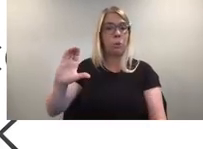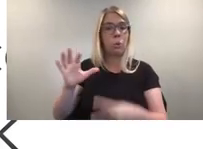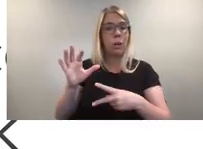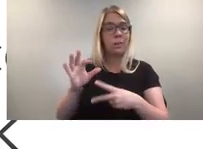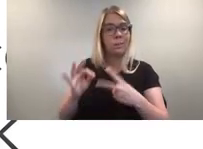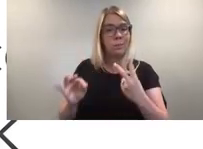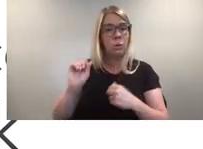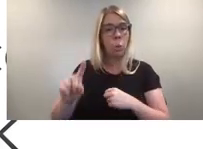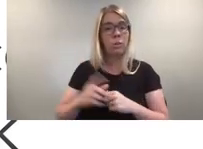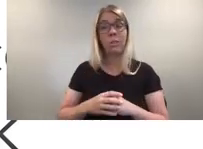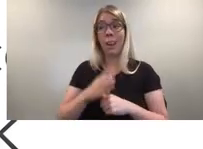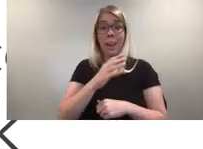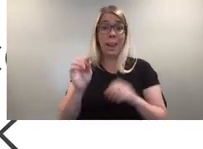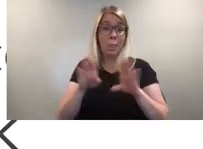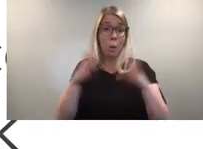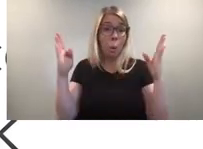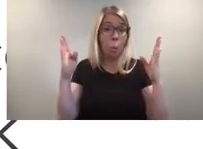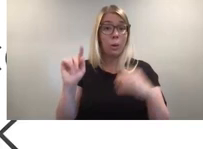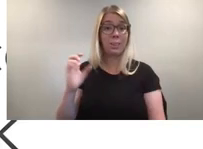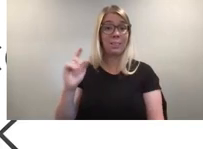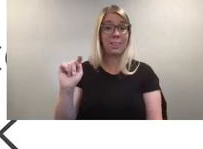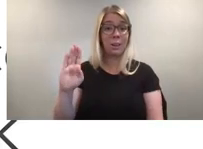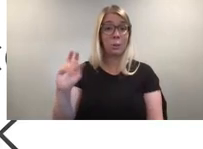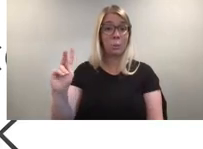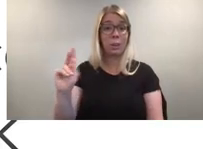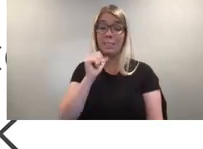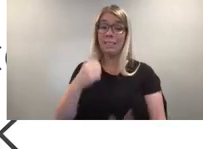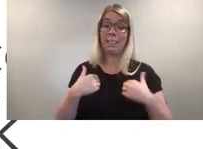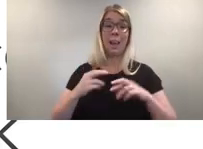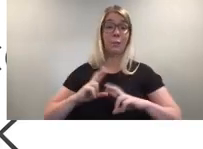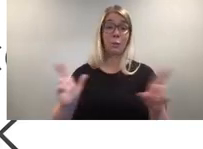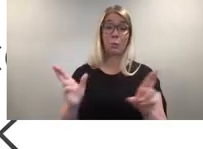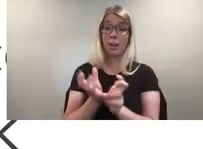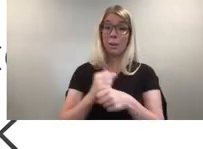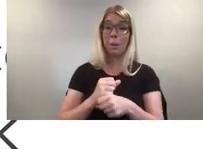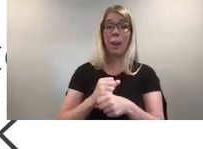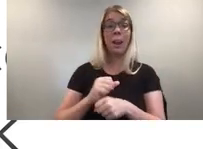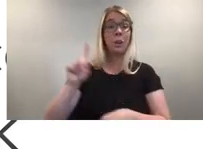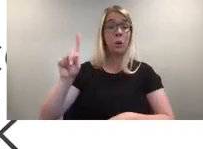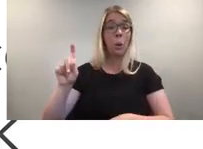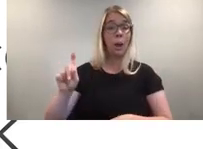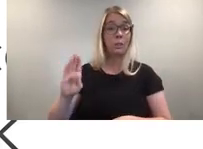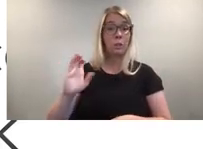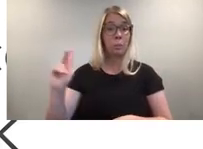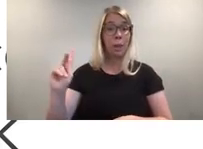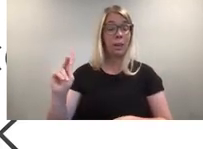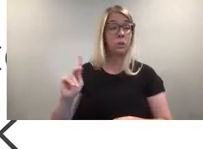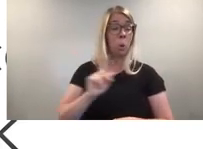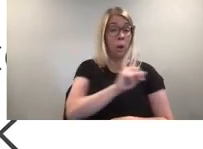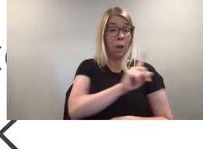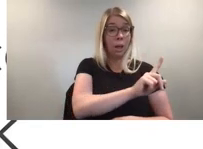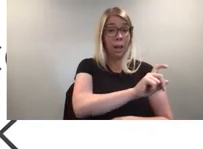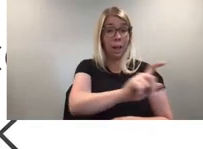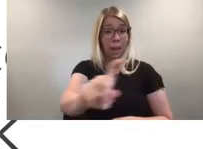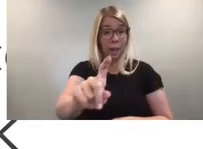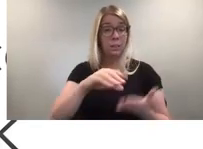pragmatic purpose, because the open textbook he was using didn't have a ready-made question bank. And so by asking his students to craft and then peer review